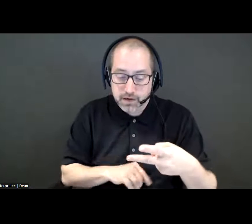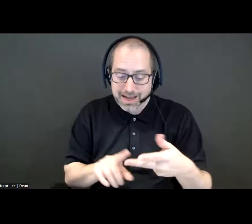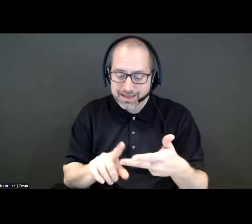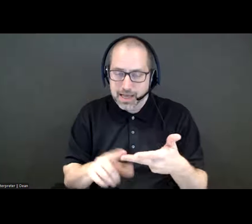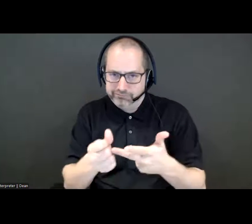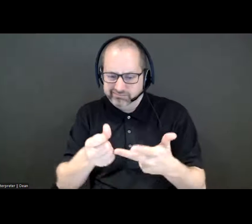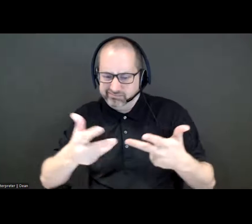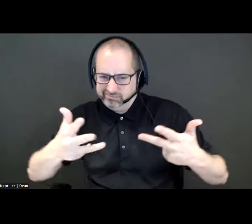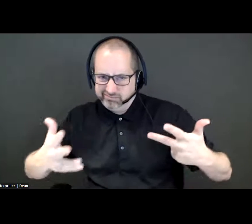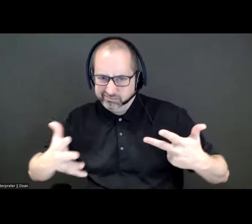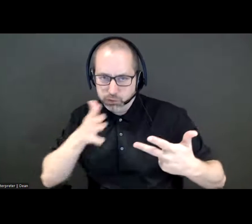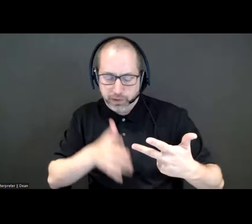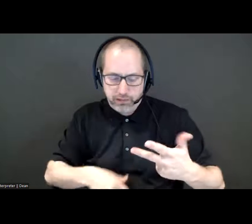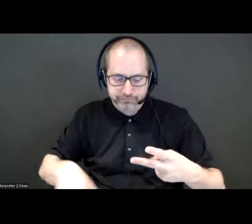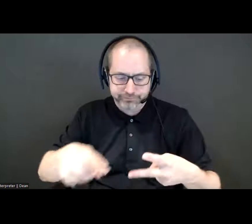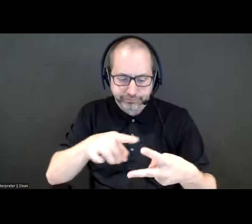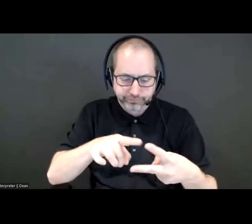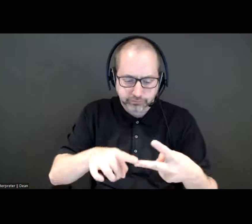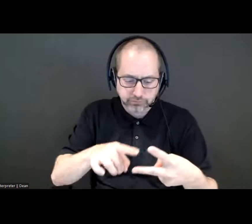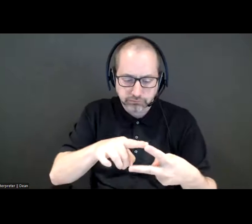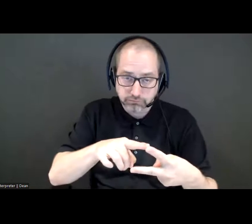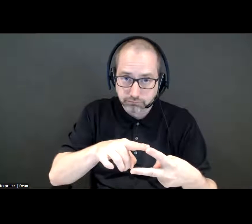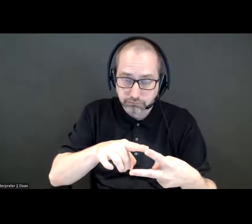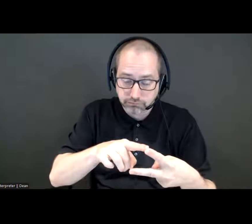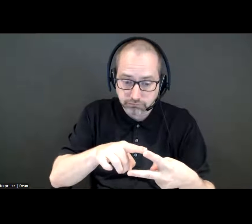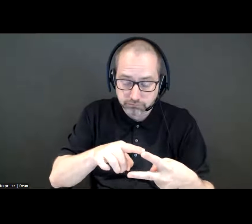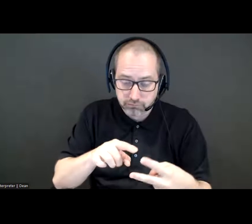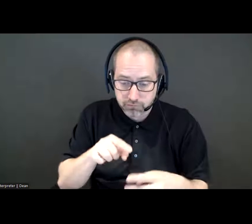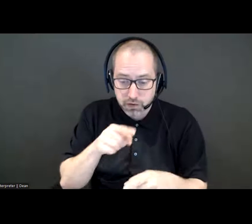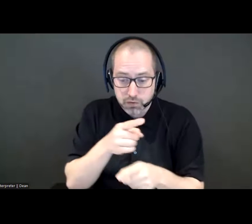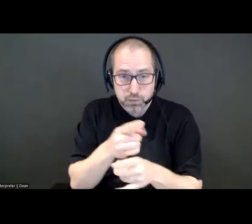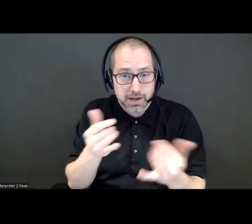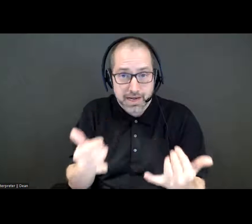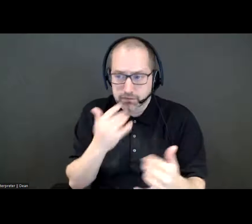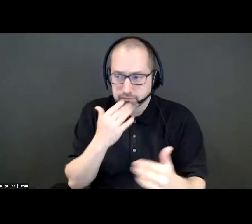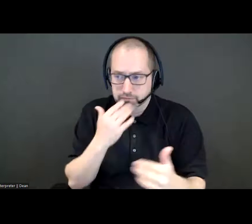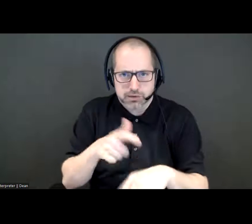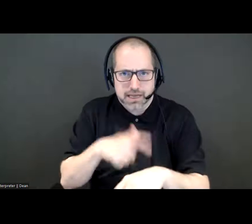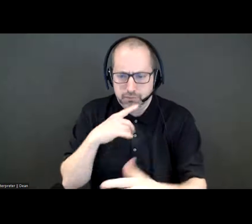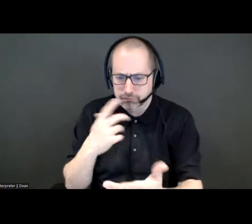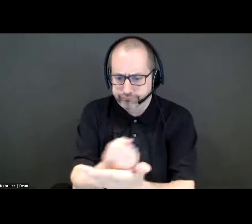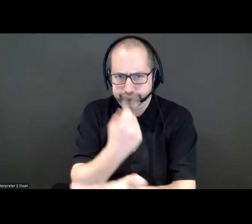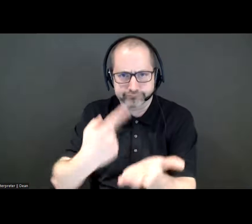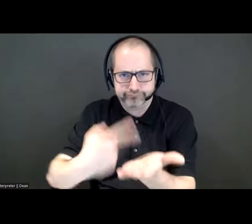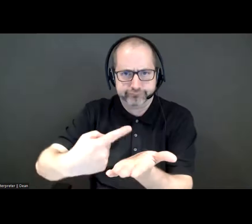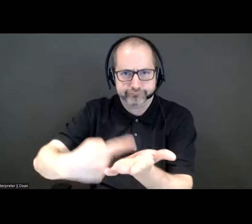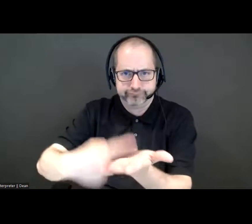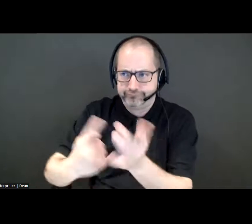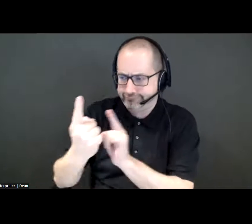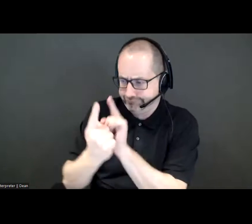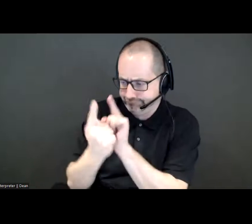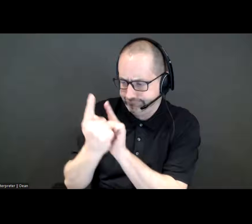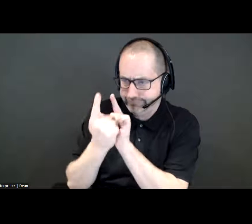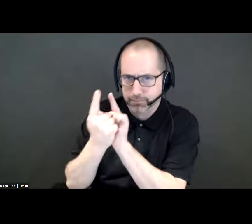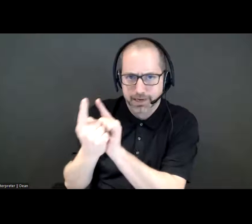mutual mentoring are, you know, this is such a timely topic because of the large number